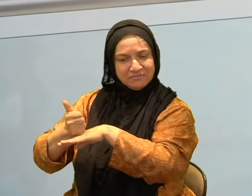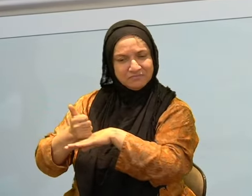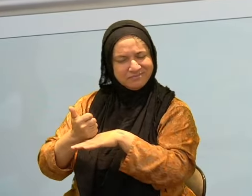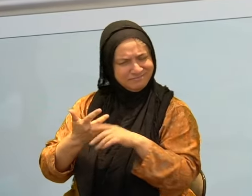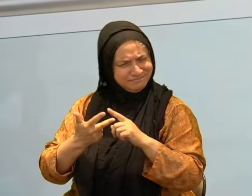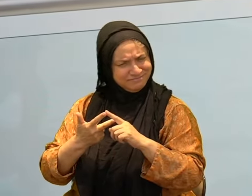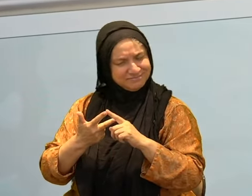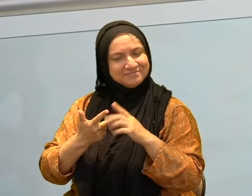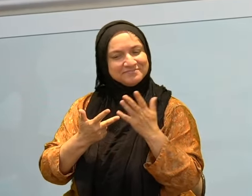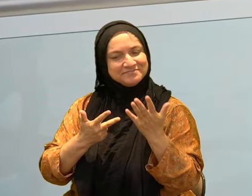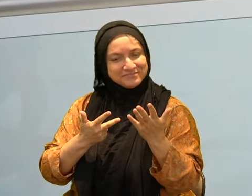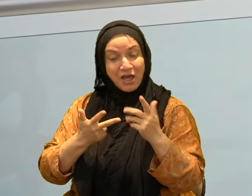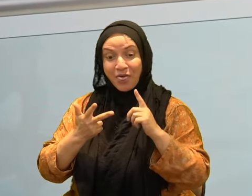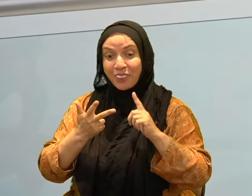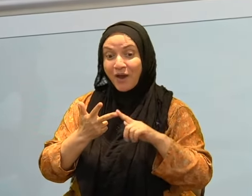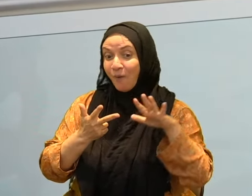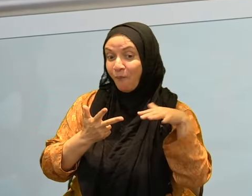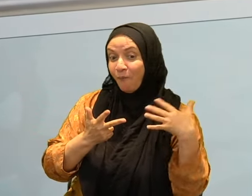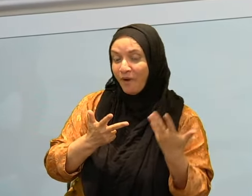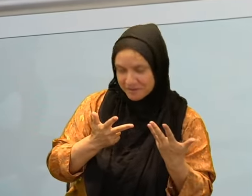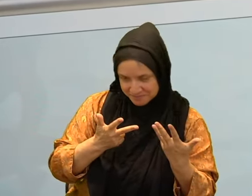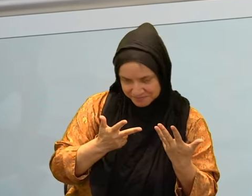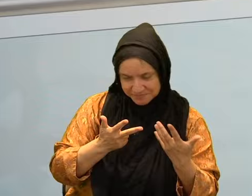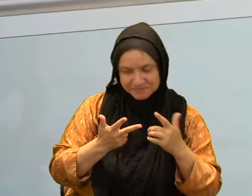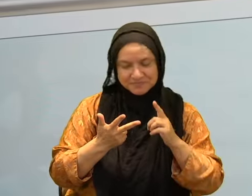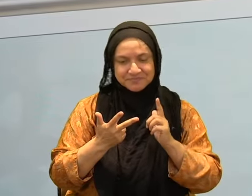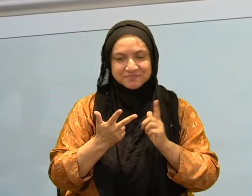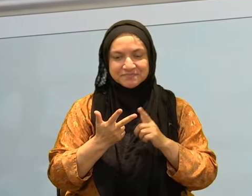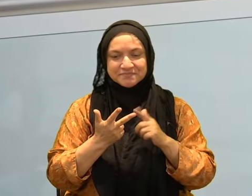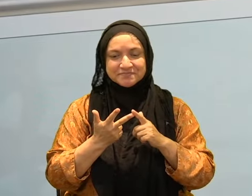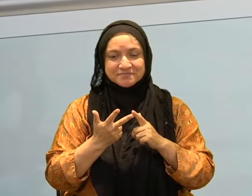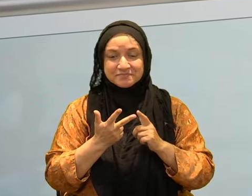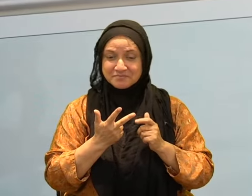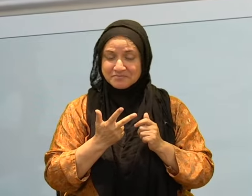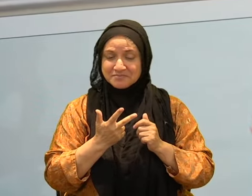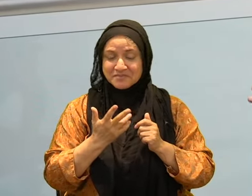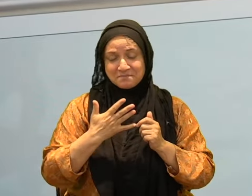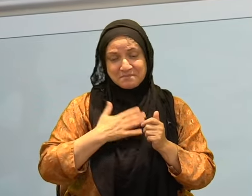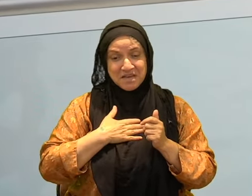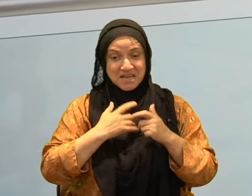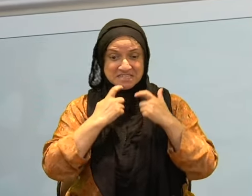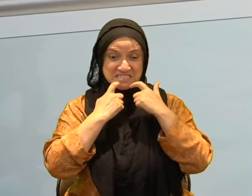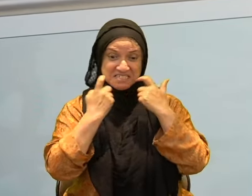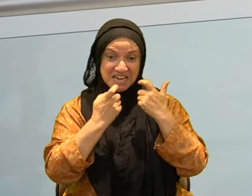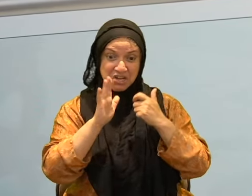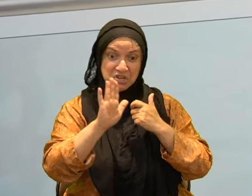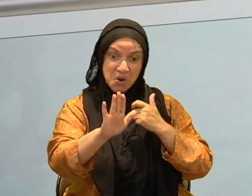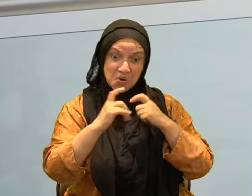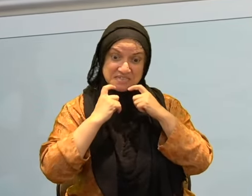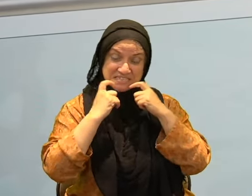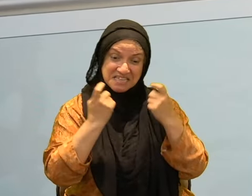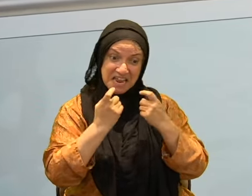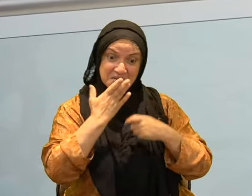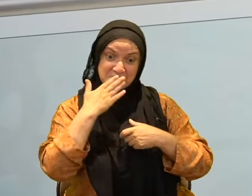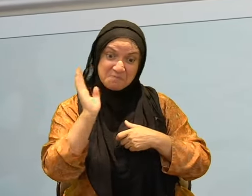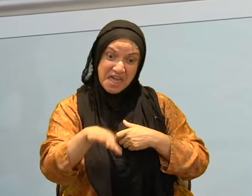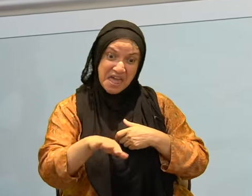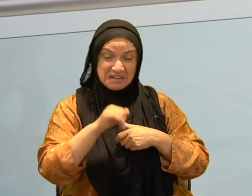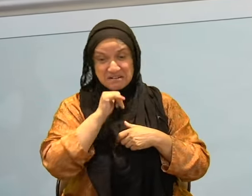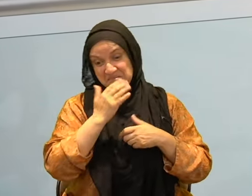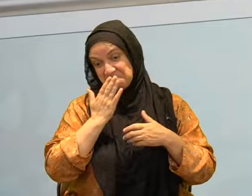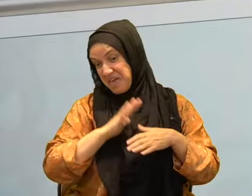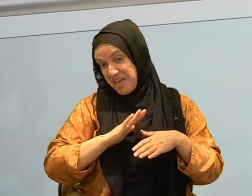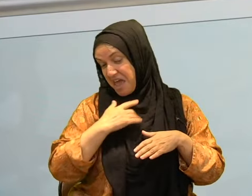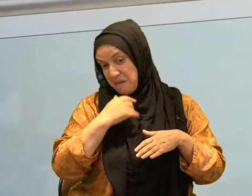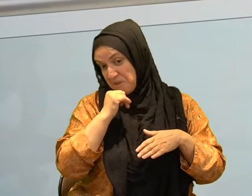trail, khutwat al-shaytan. The trail of shaitan is quicksand. You step in it and it sinks you. The first step, it doesn't go linear.